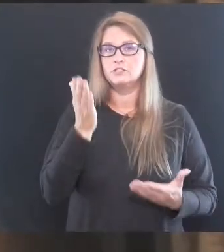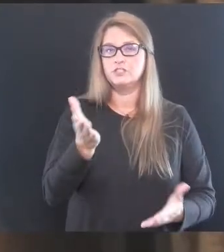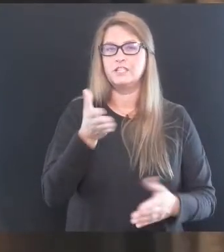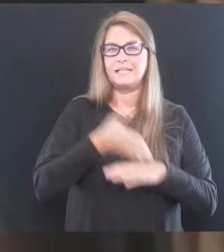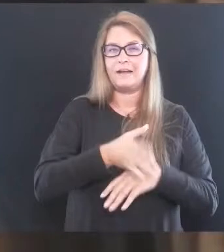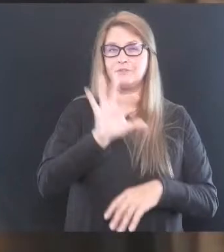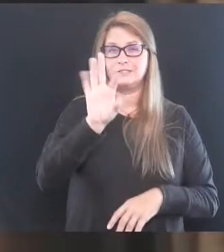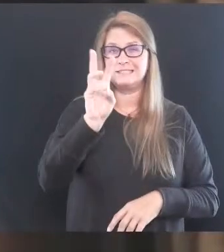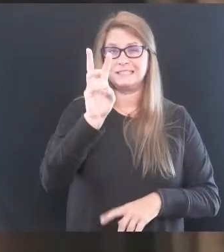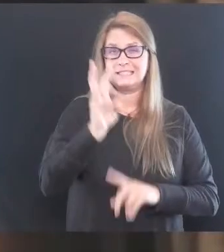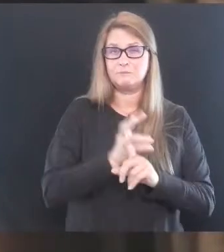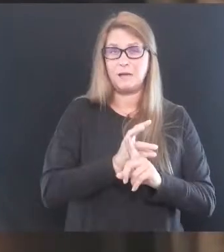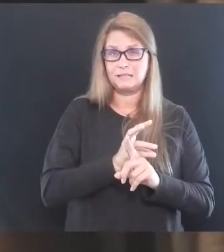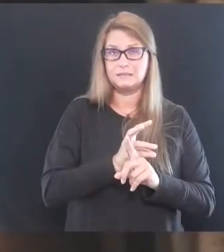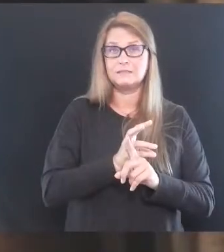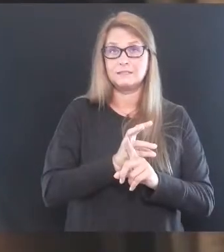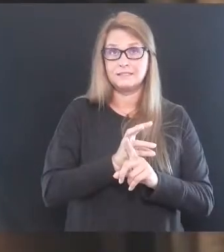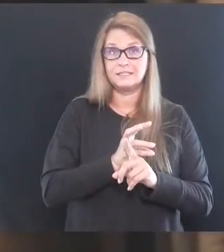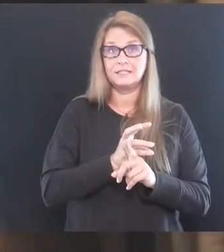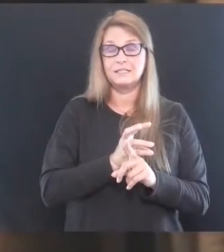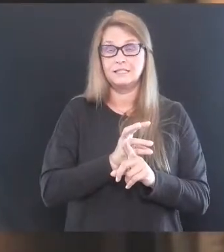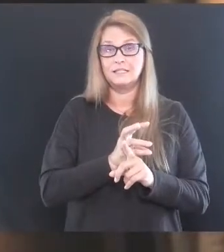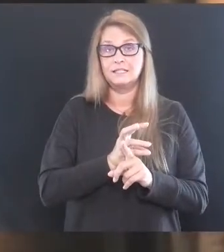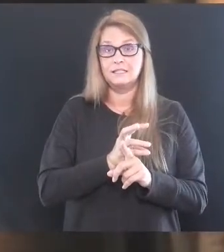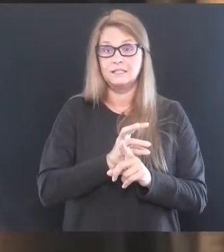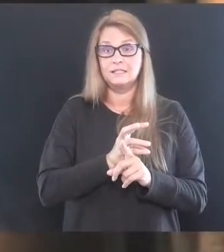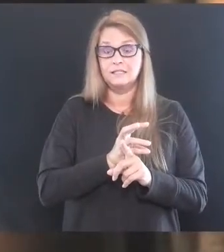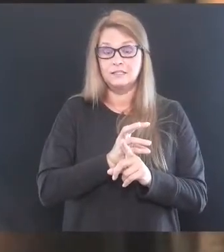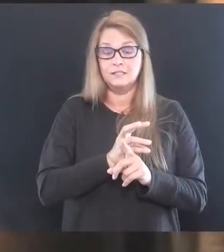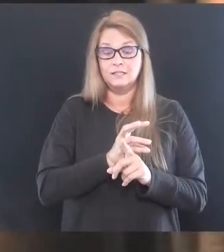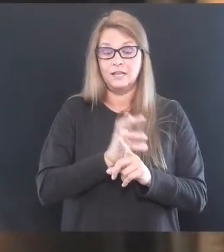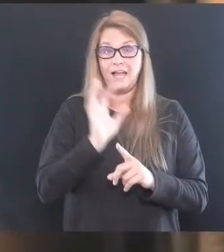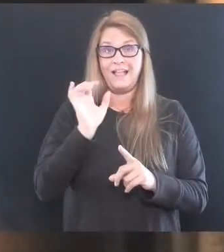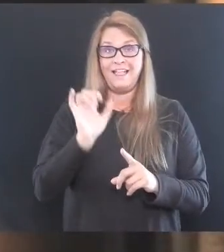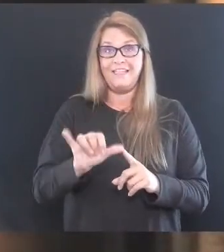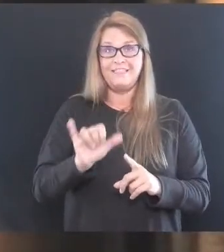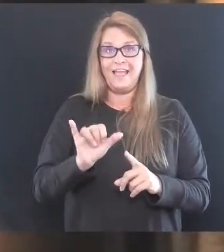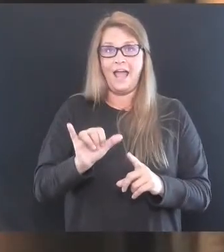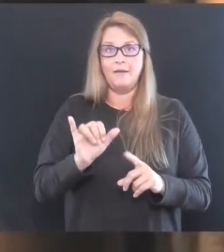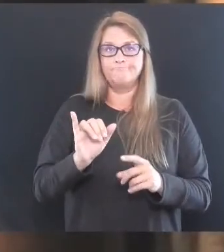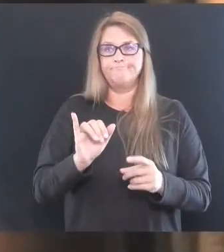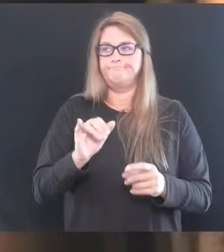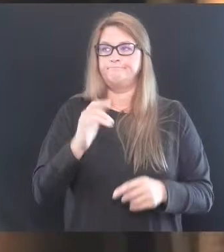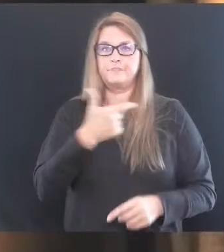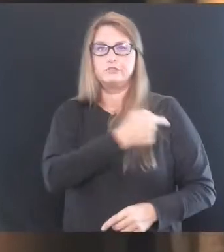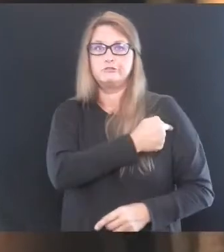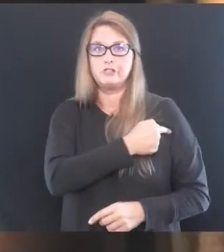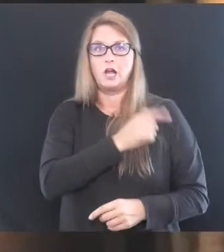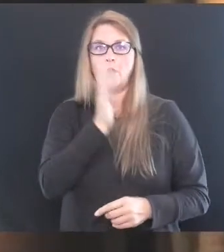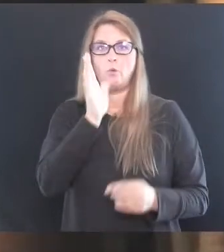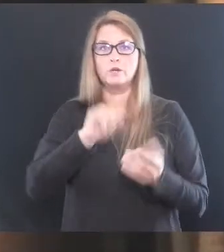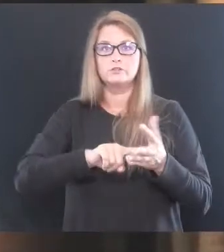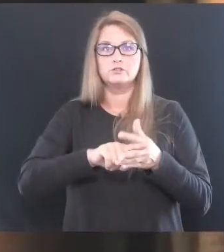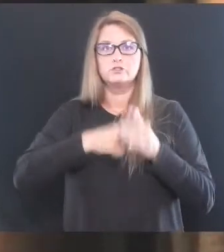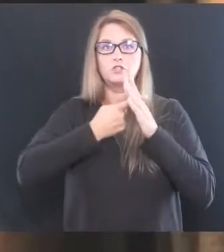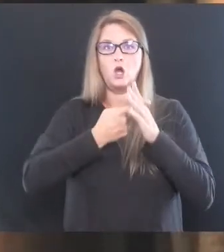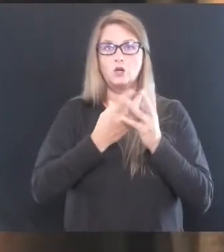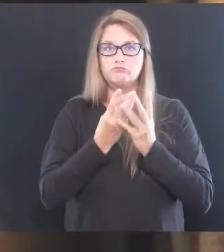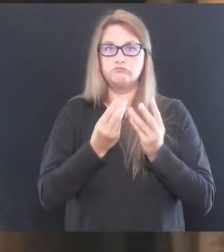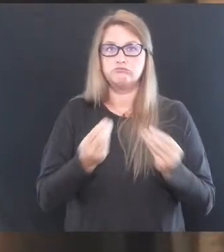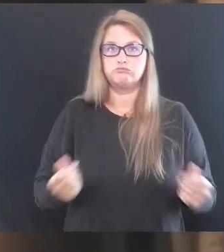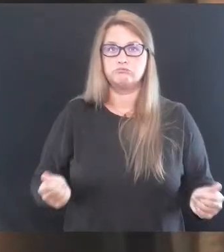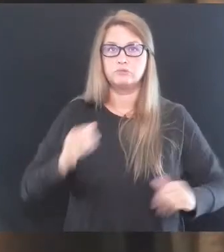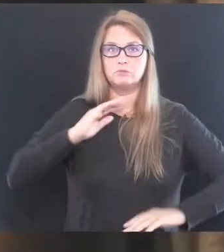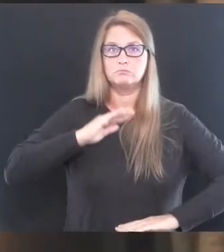4 to 6 months, the Pfizer vaccine starts to lose some potency from the first series of vaccinations.